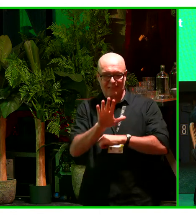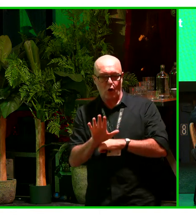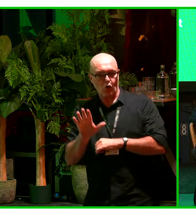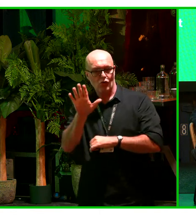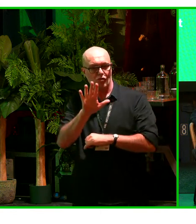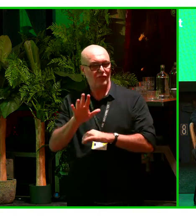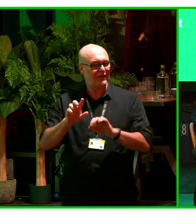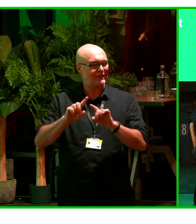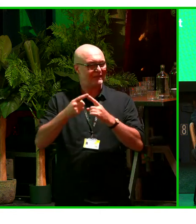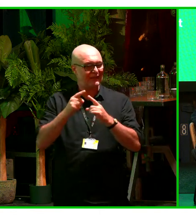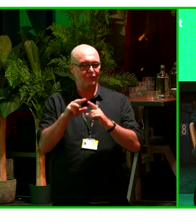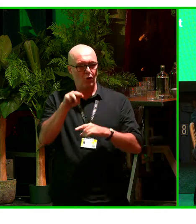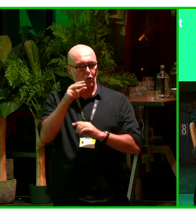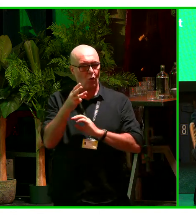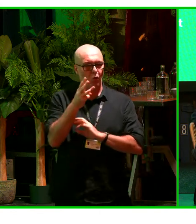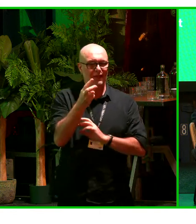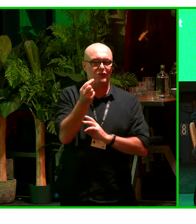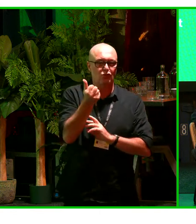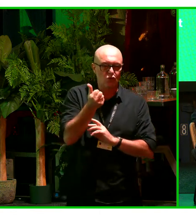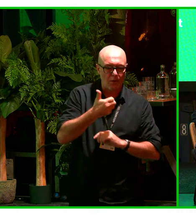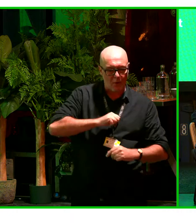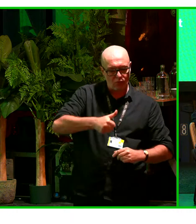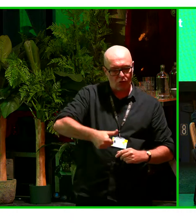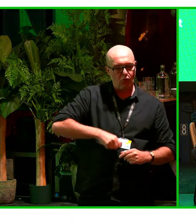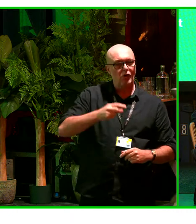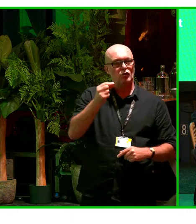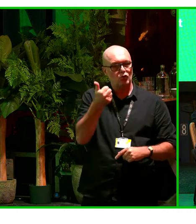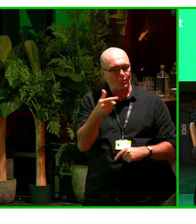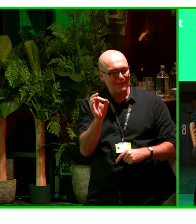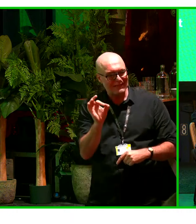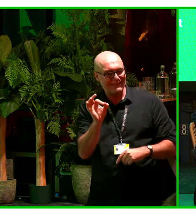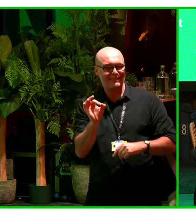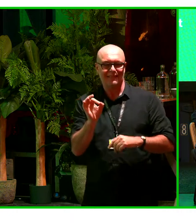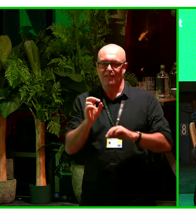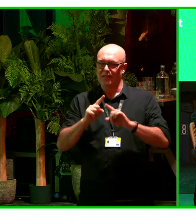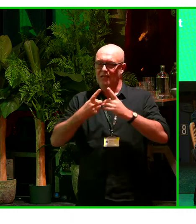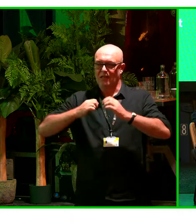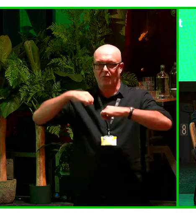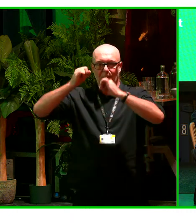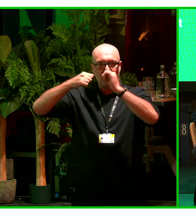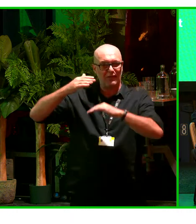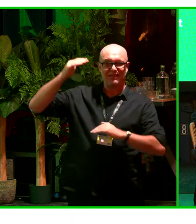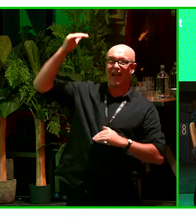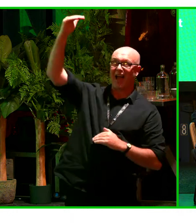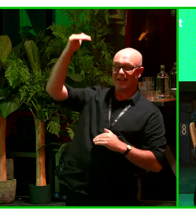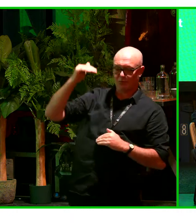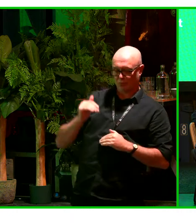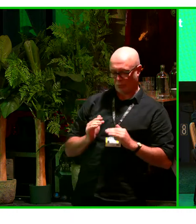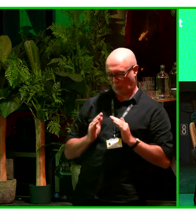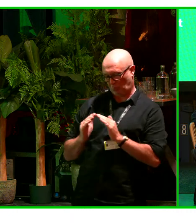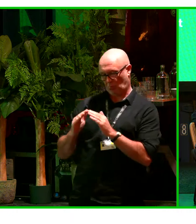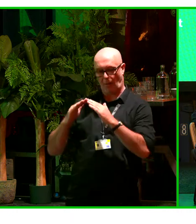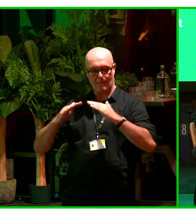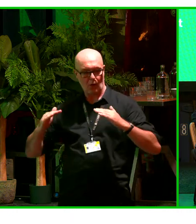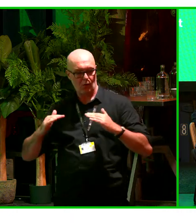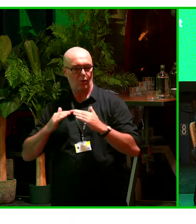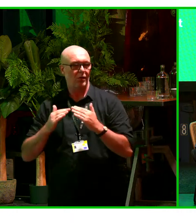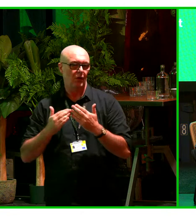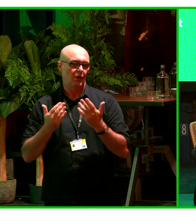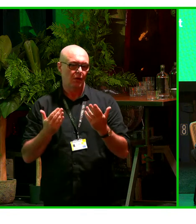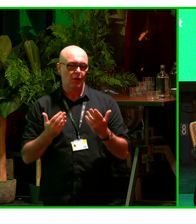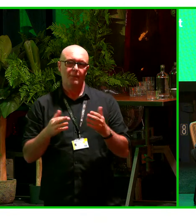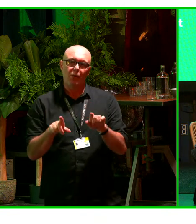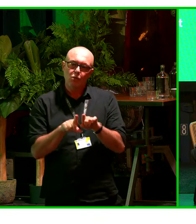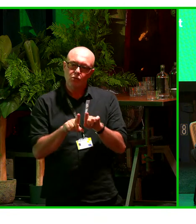some are more urban. Everywhere has a different mix of buildings, a different set of pipes and wires already in the ground, and also, as we heard a little